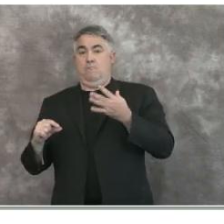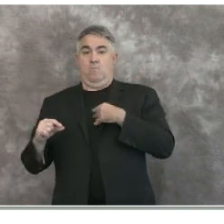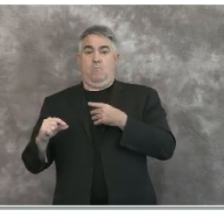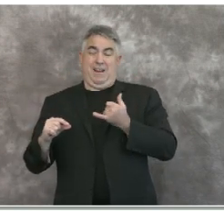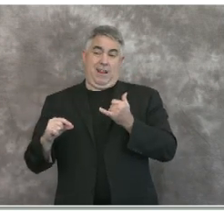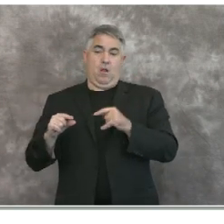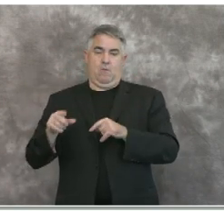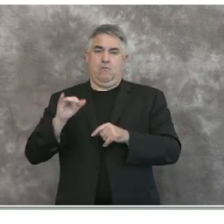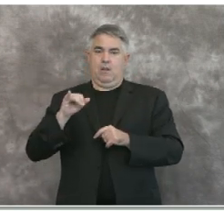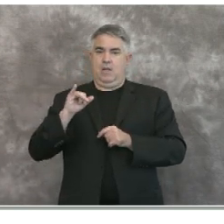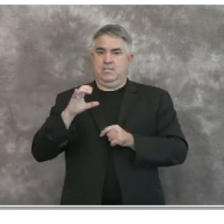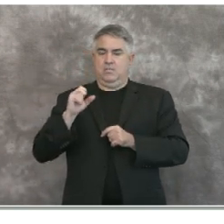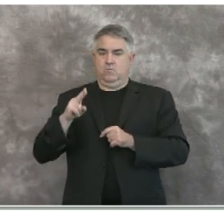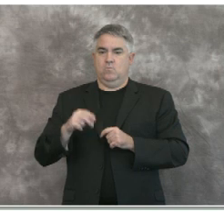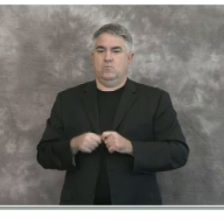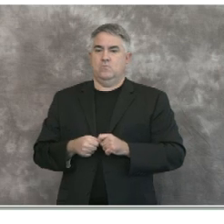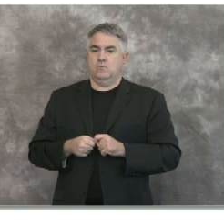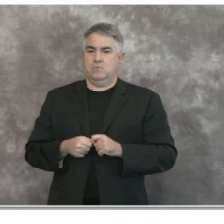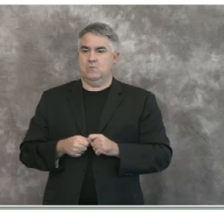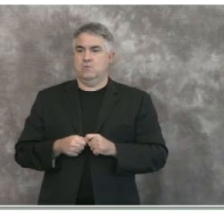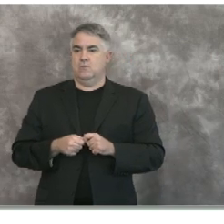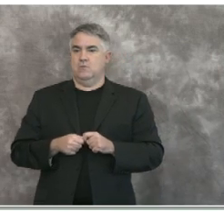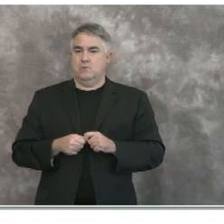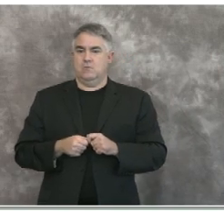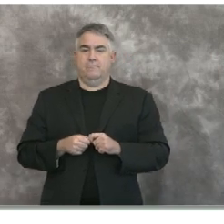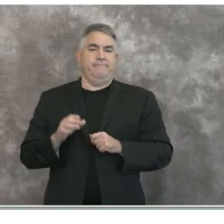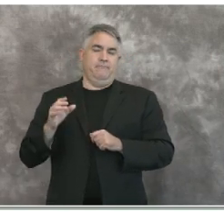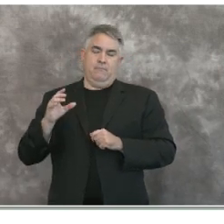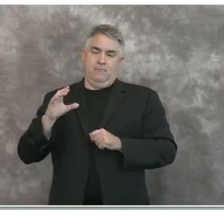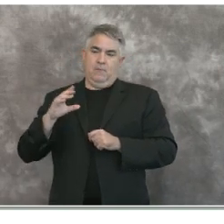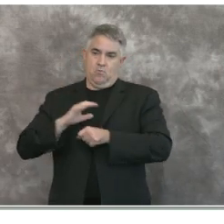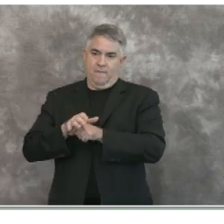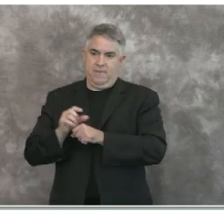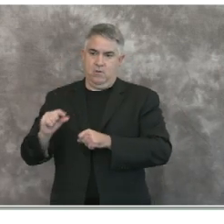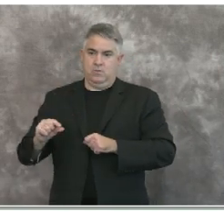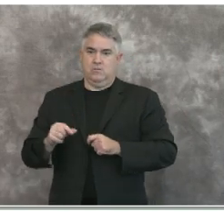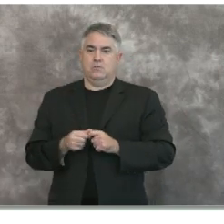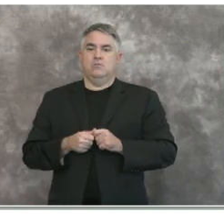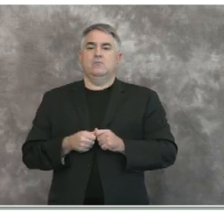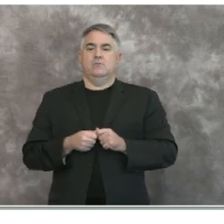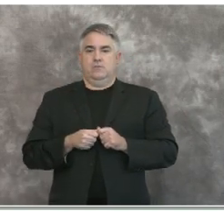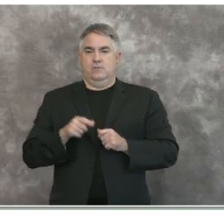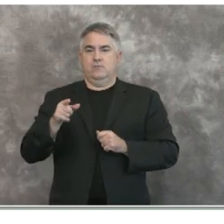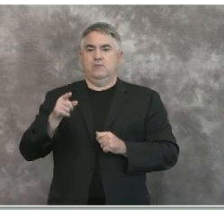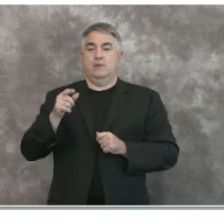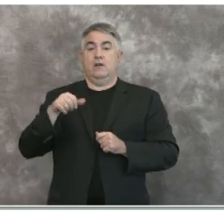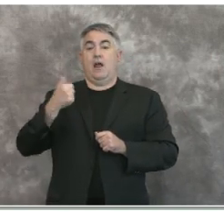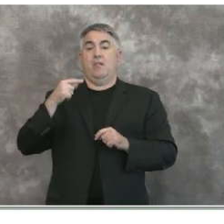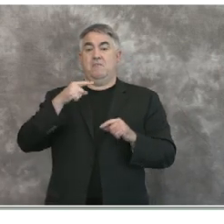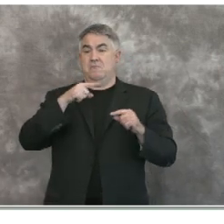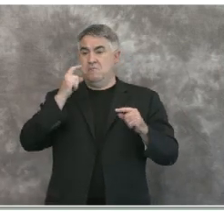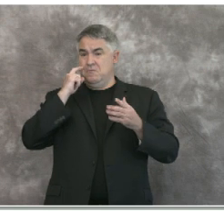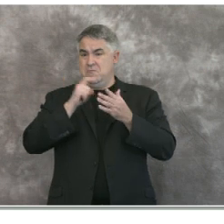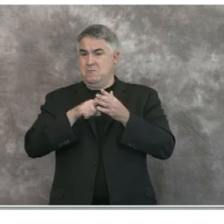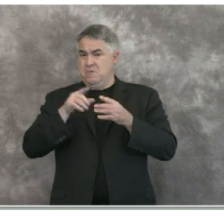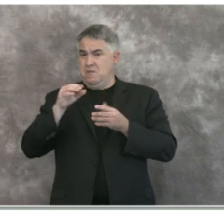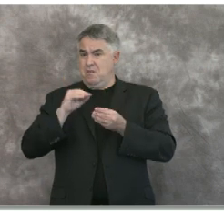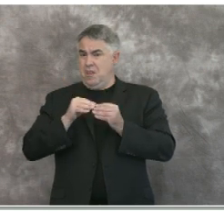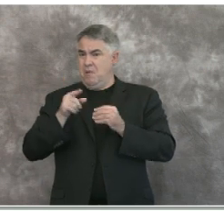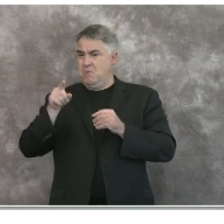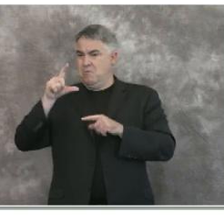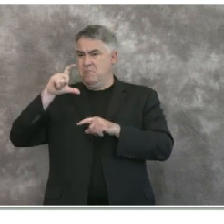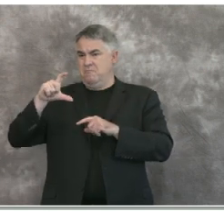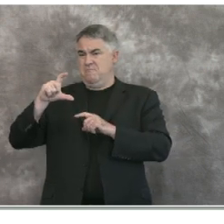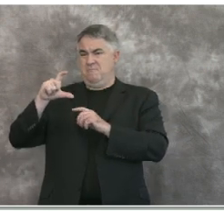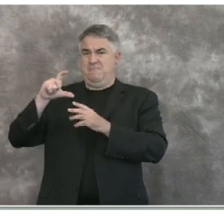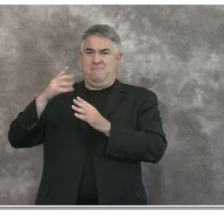between the total bed capacity. These are the things that allow us, along with others, but these are the metrics along with others that allow us